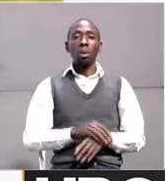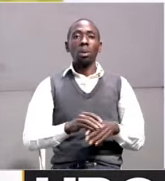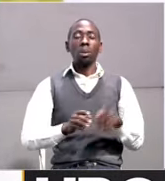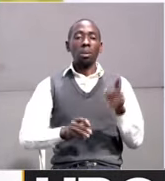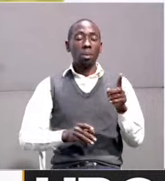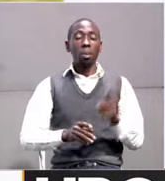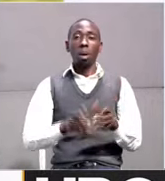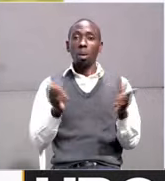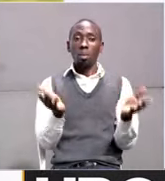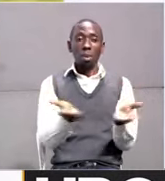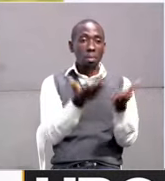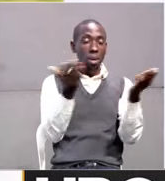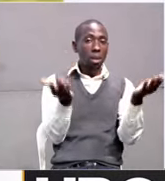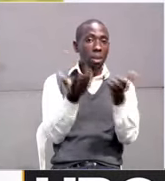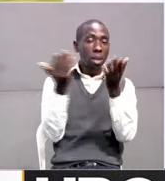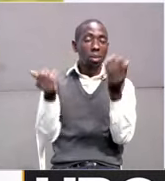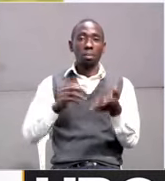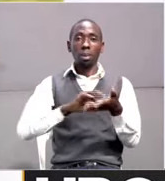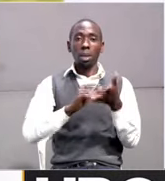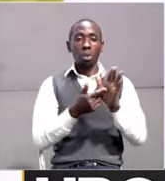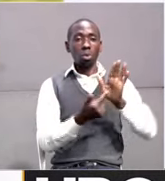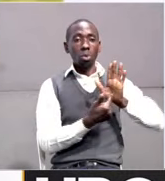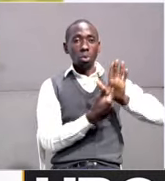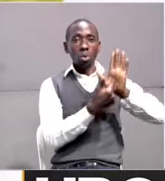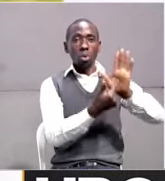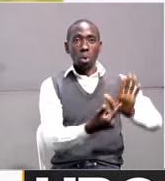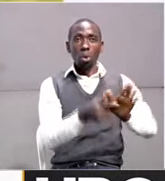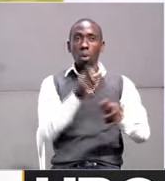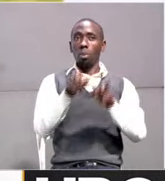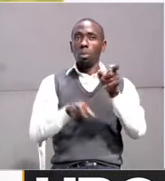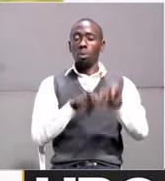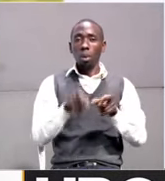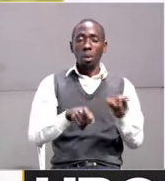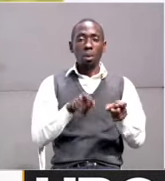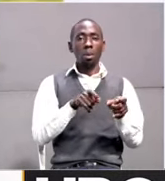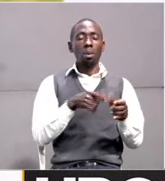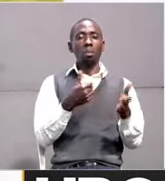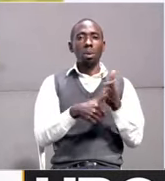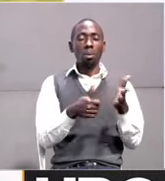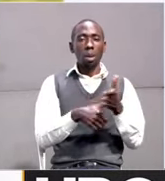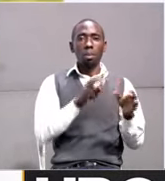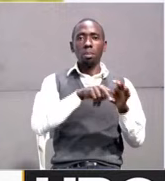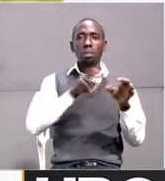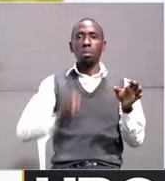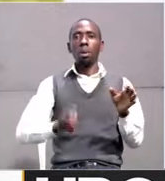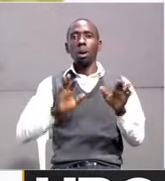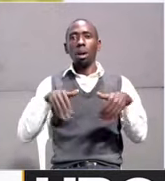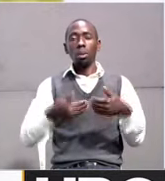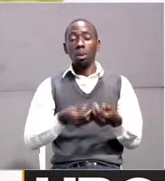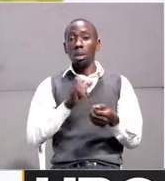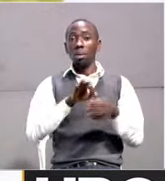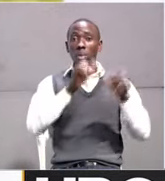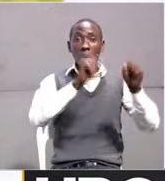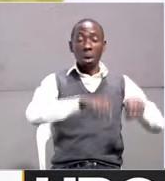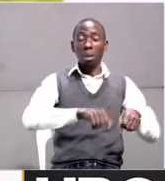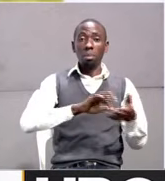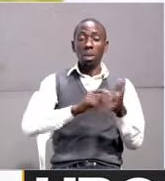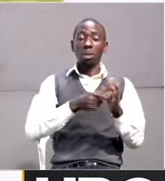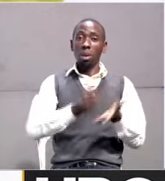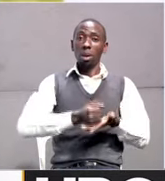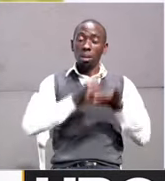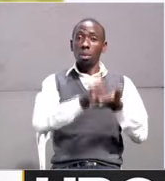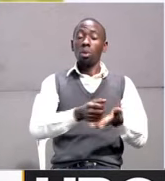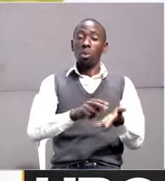Mobilization is showing people how to get out of their problems. And if you can, you help them using